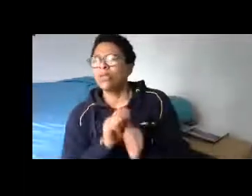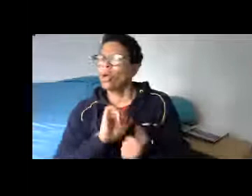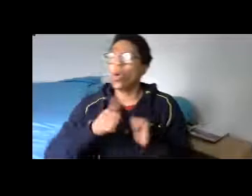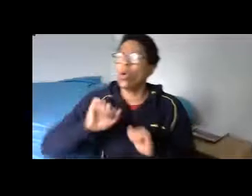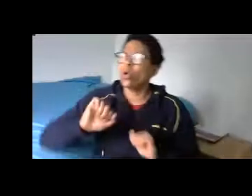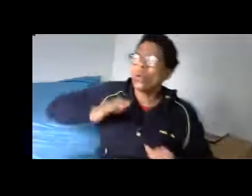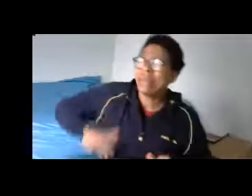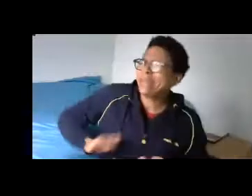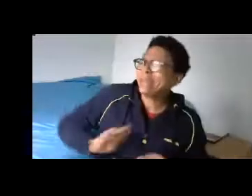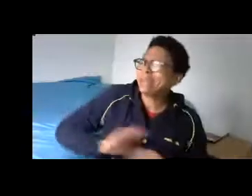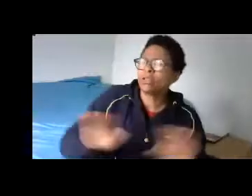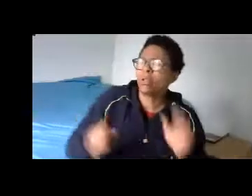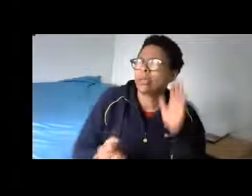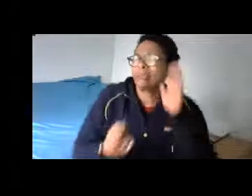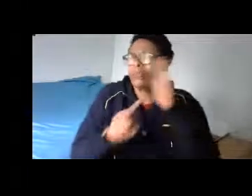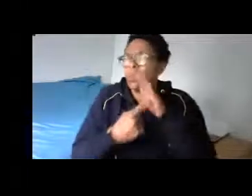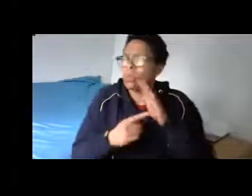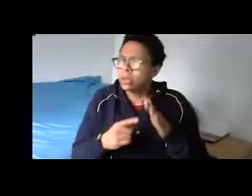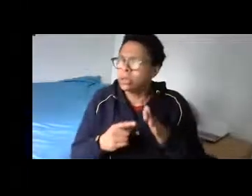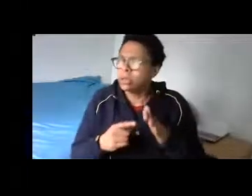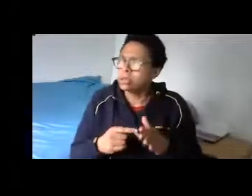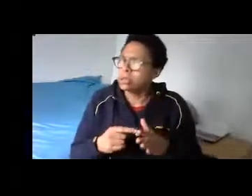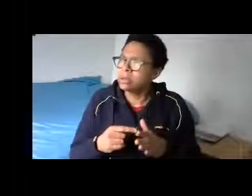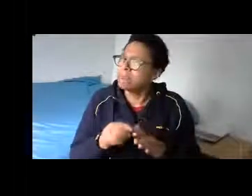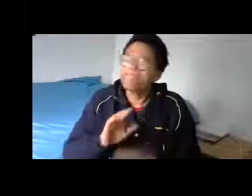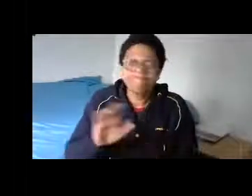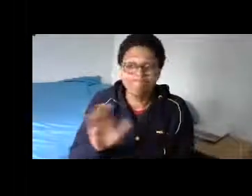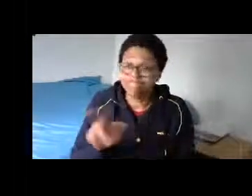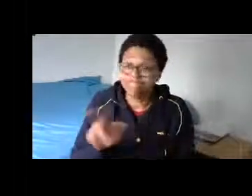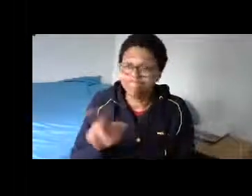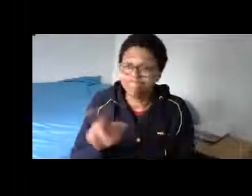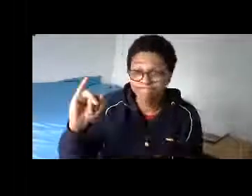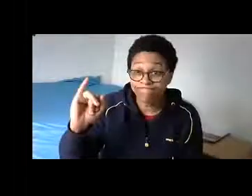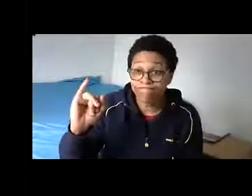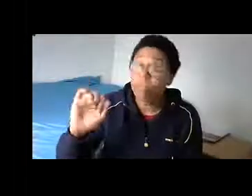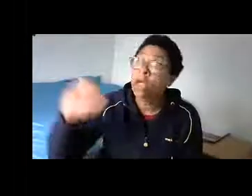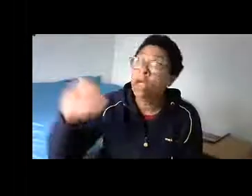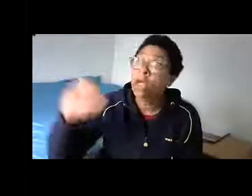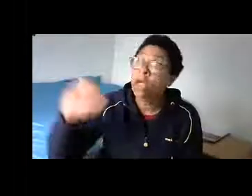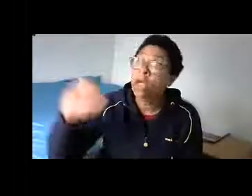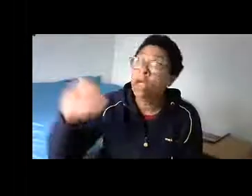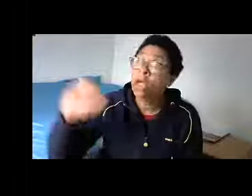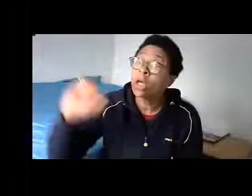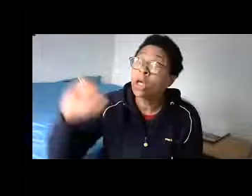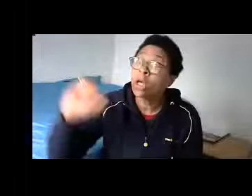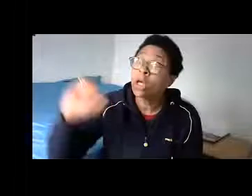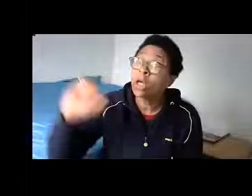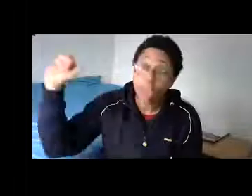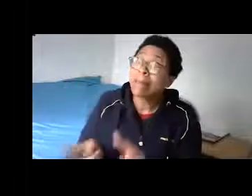enough to trigger the assessment. Shouldn't be like that. They should really assess everyone.